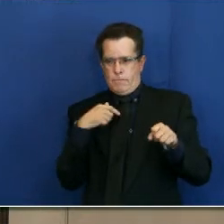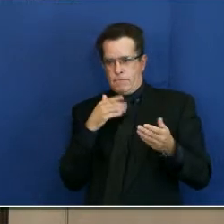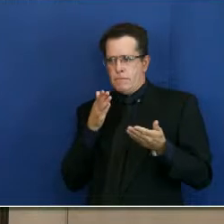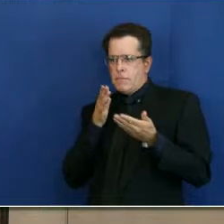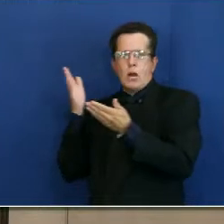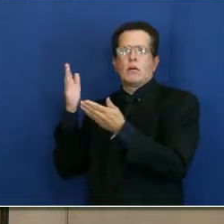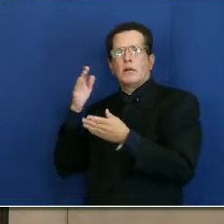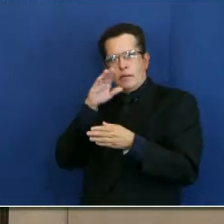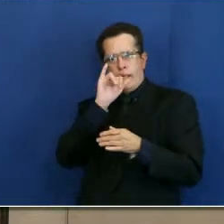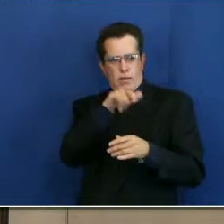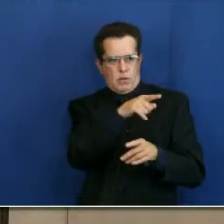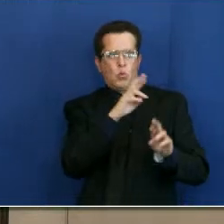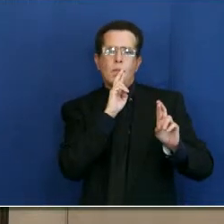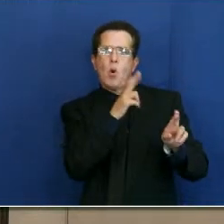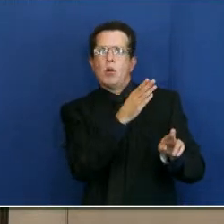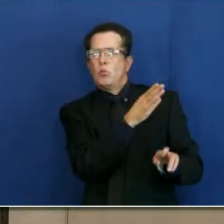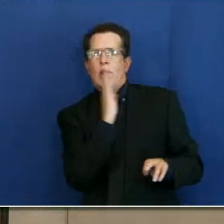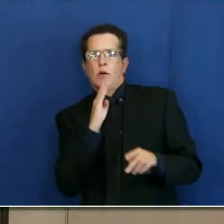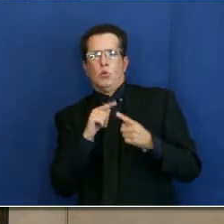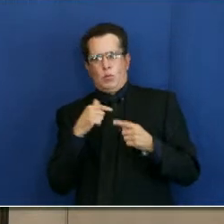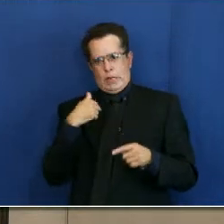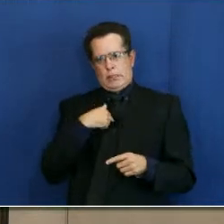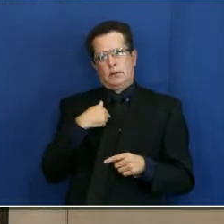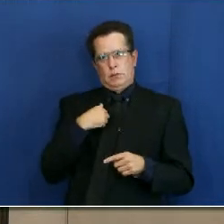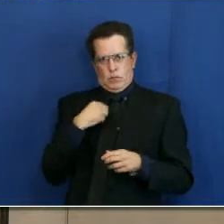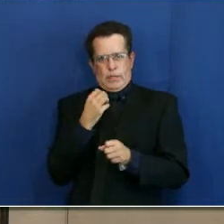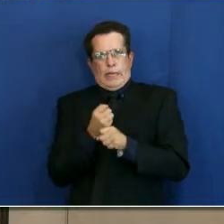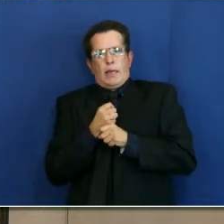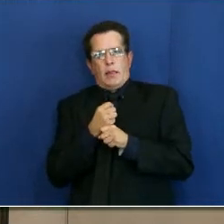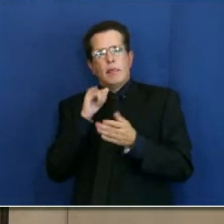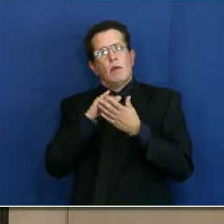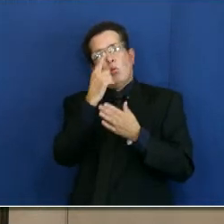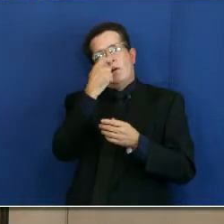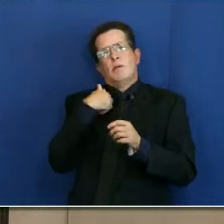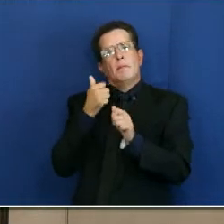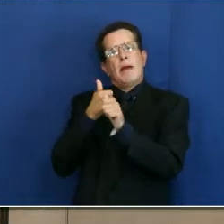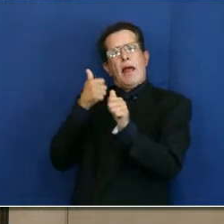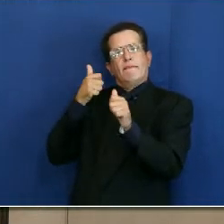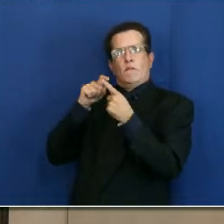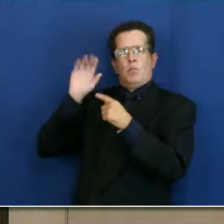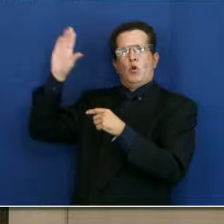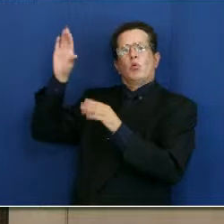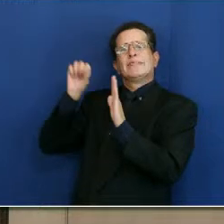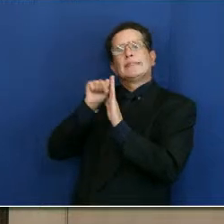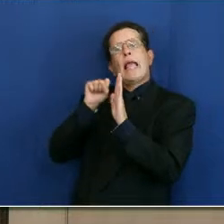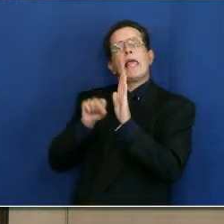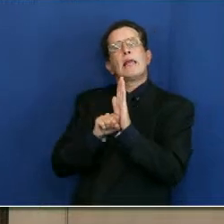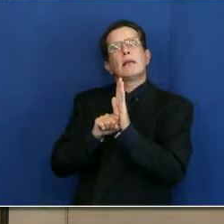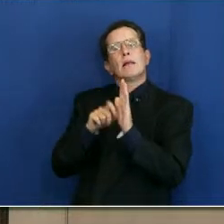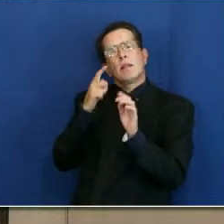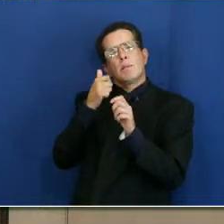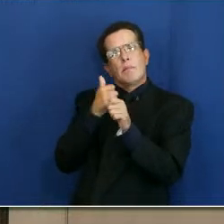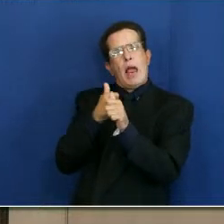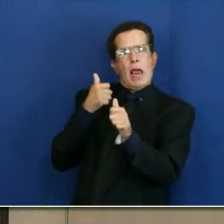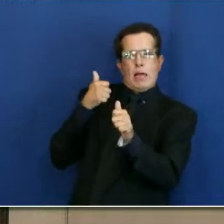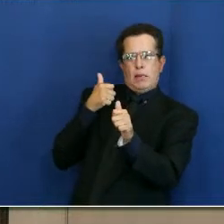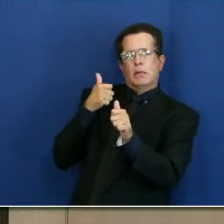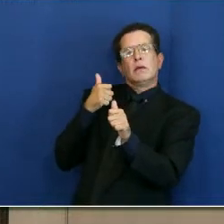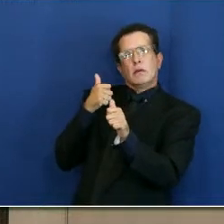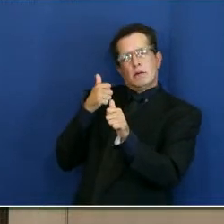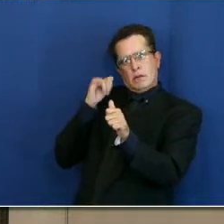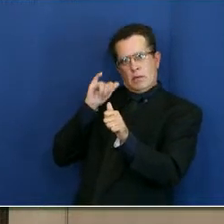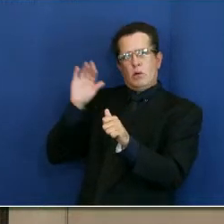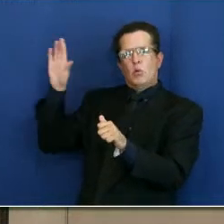come directly to us. The only cases that were backlogged from the state were those cases that were